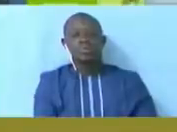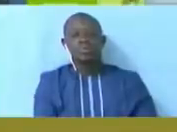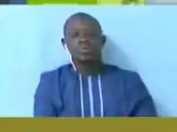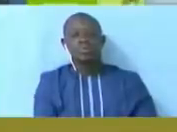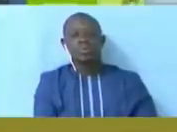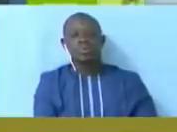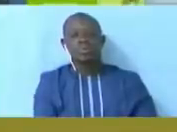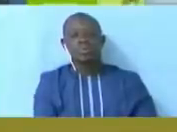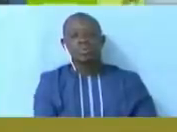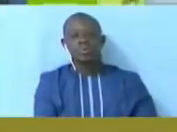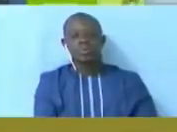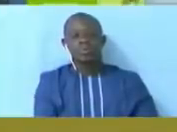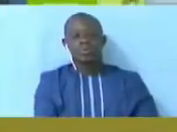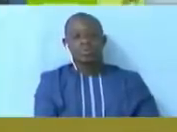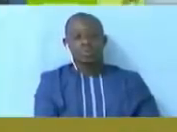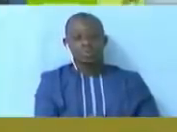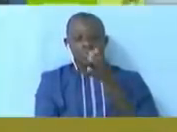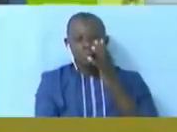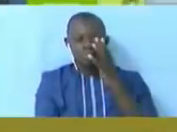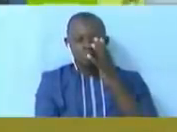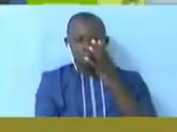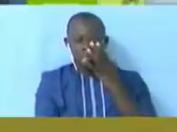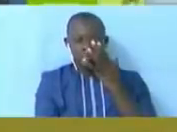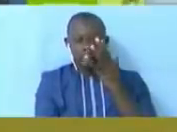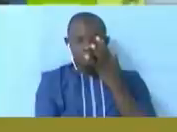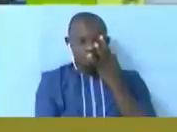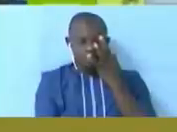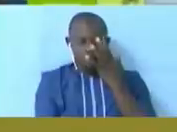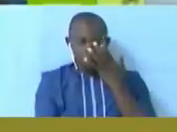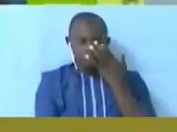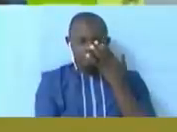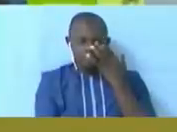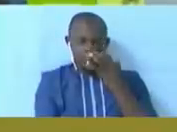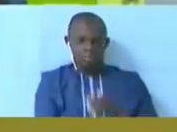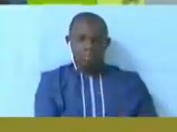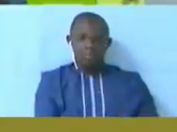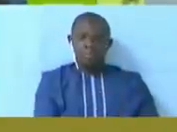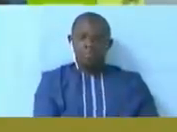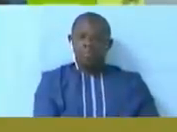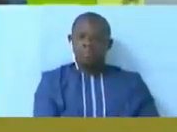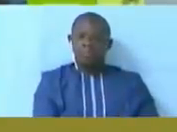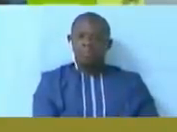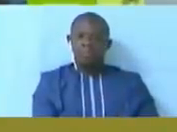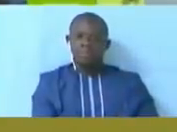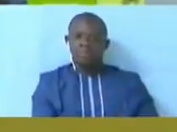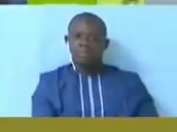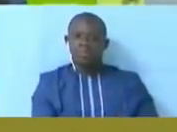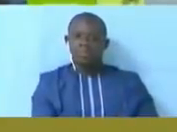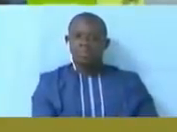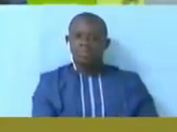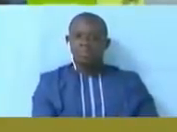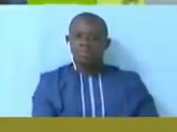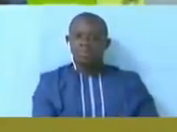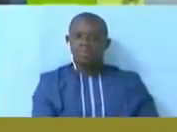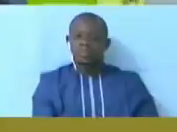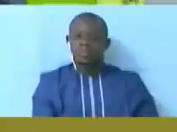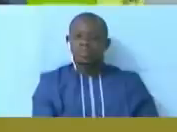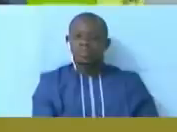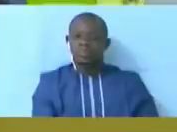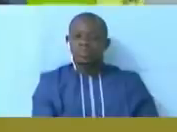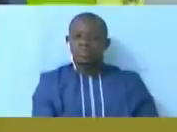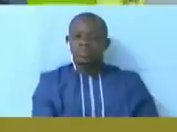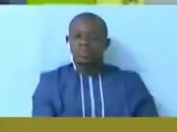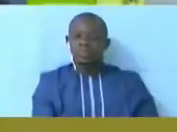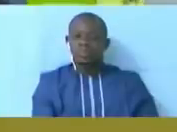jama kitindo la karolati ikafume jury trial. That also delayed the commencement of the trial in